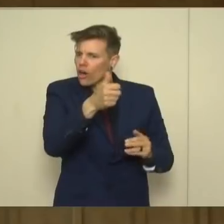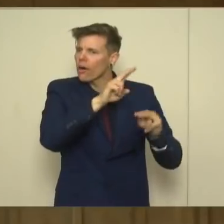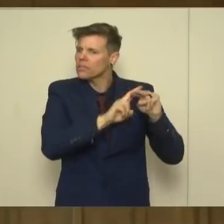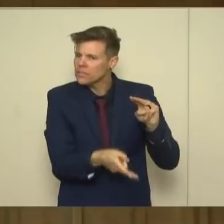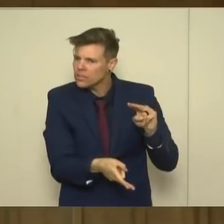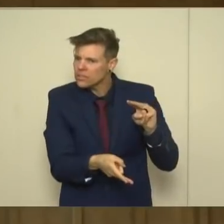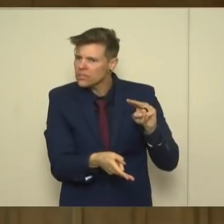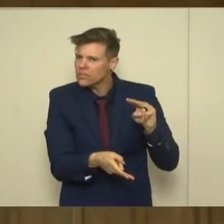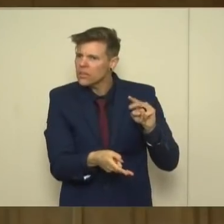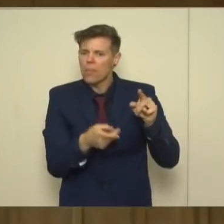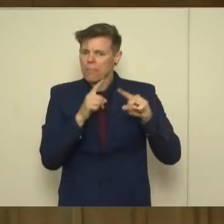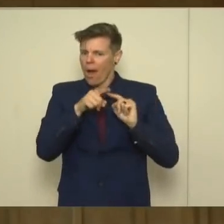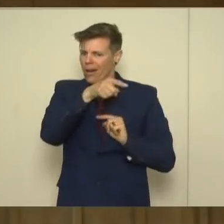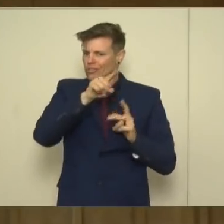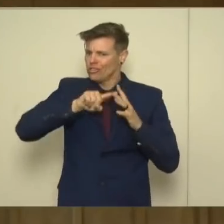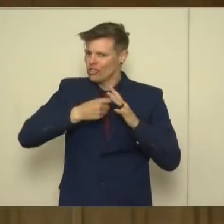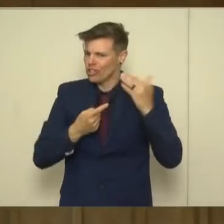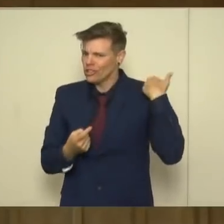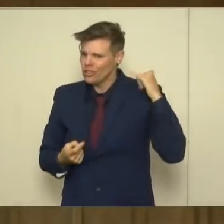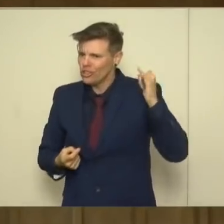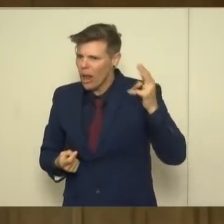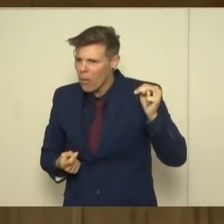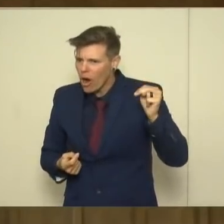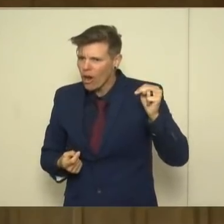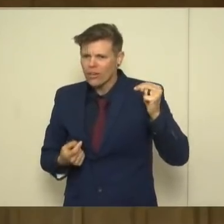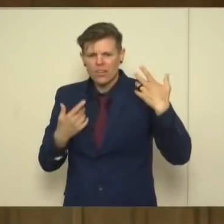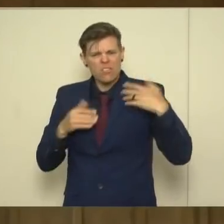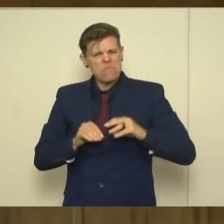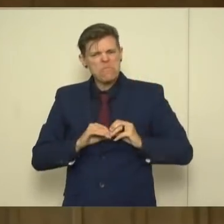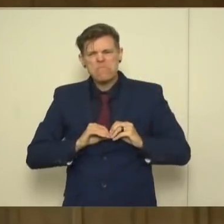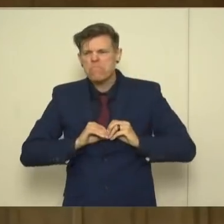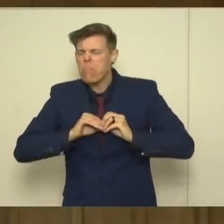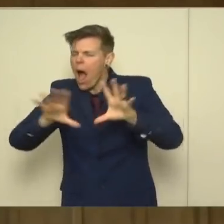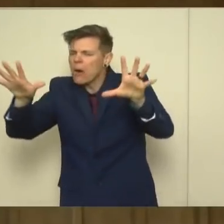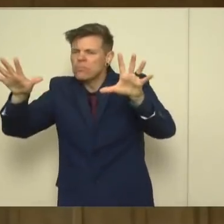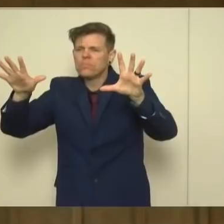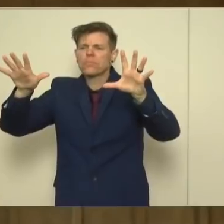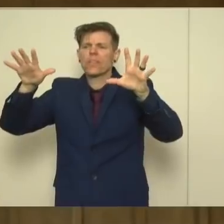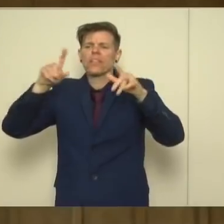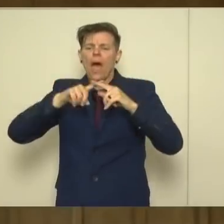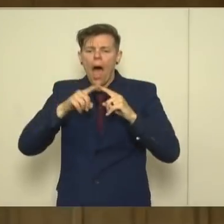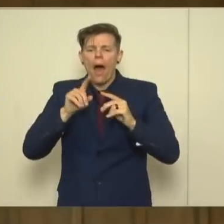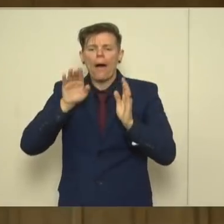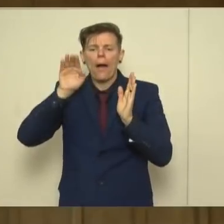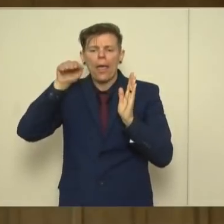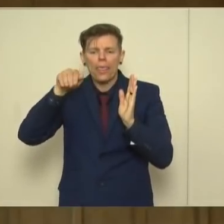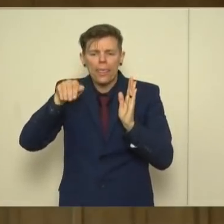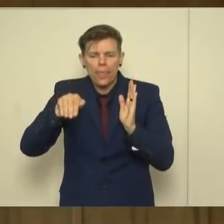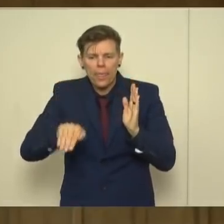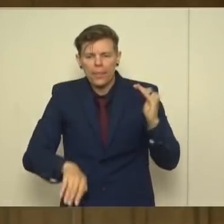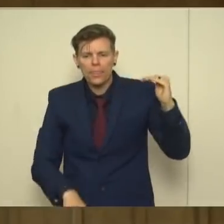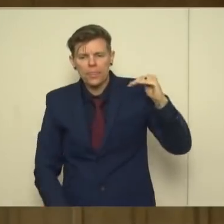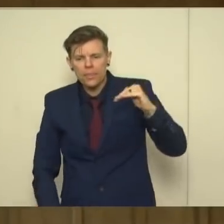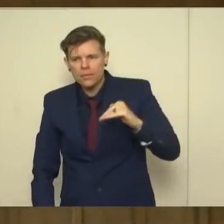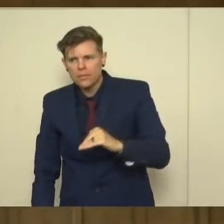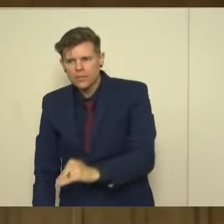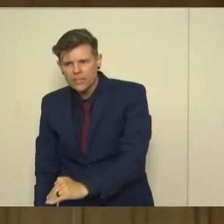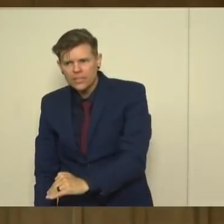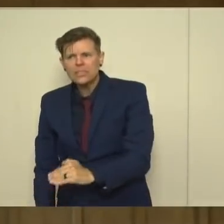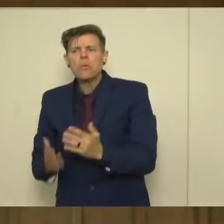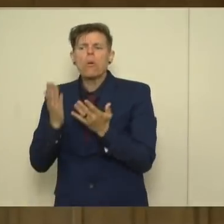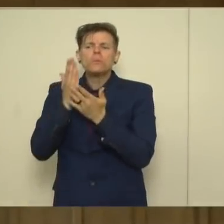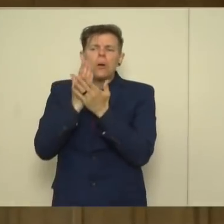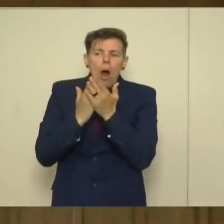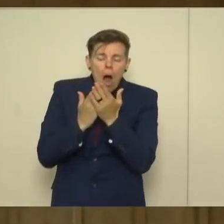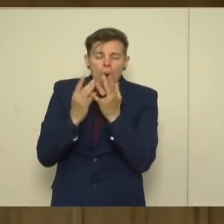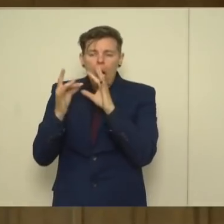January. It ran through the population and started to decline. And so we can see these correlations, but they're